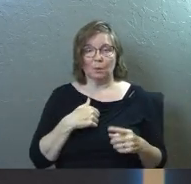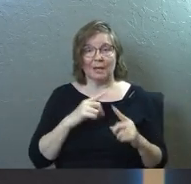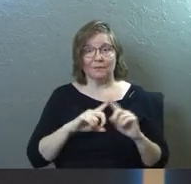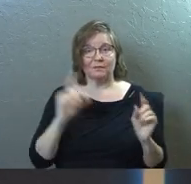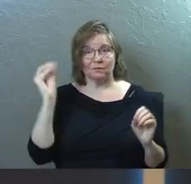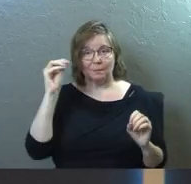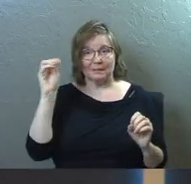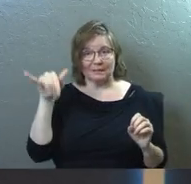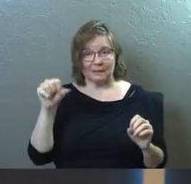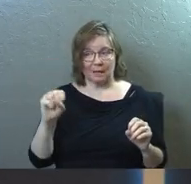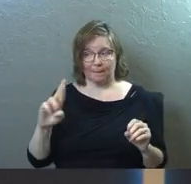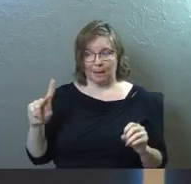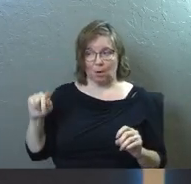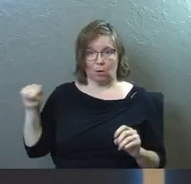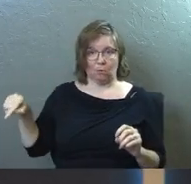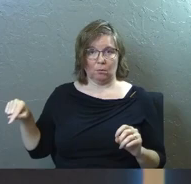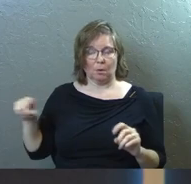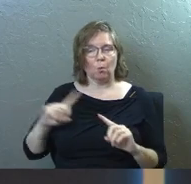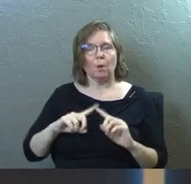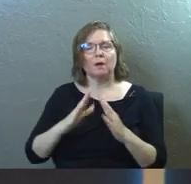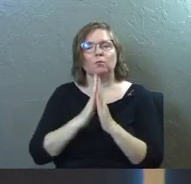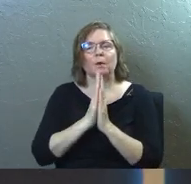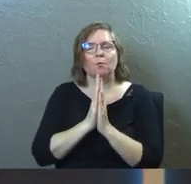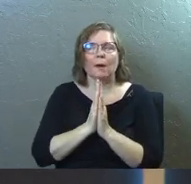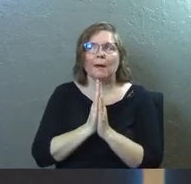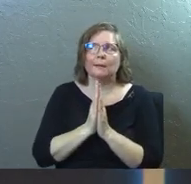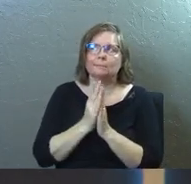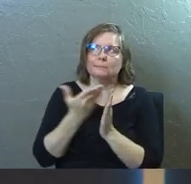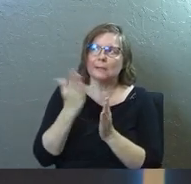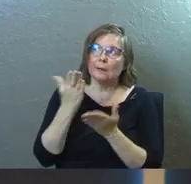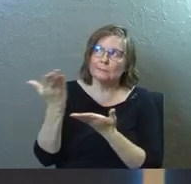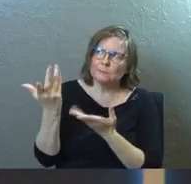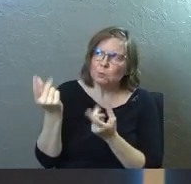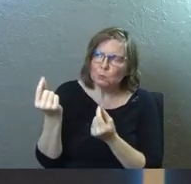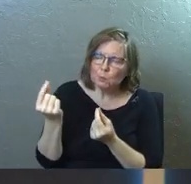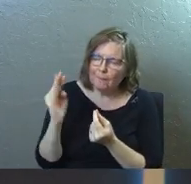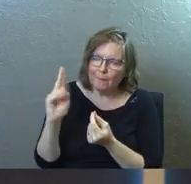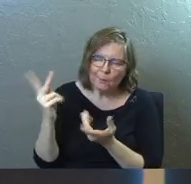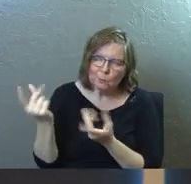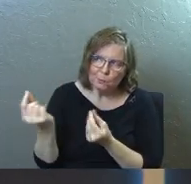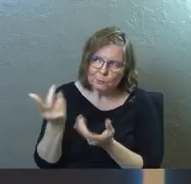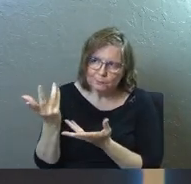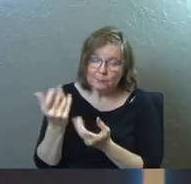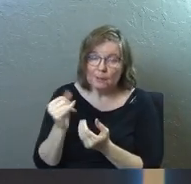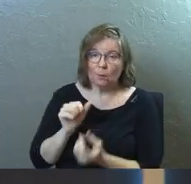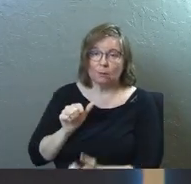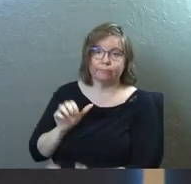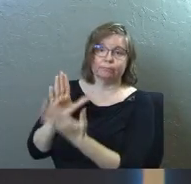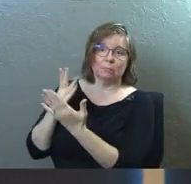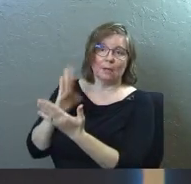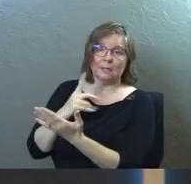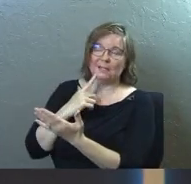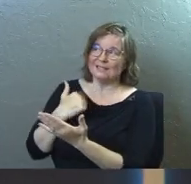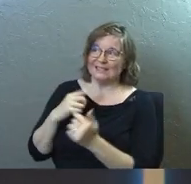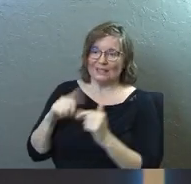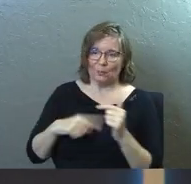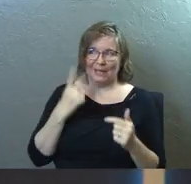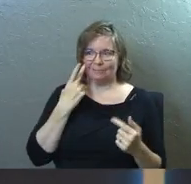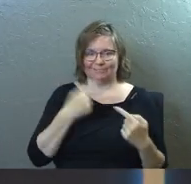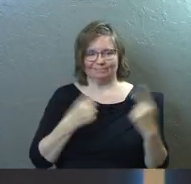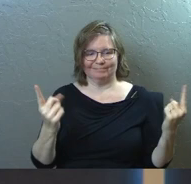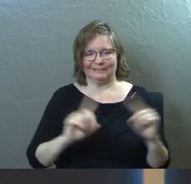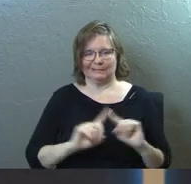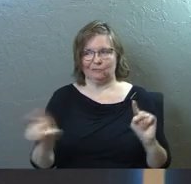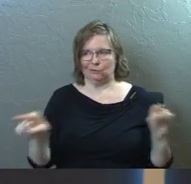We have different opinions on Mark. What if we prayed for the next day? What if we went to God and said, all right, Lord, we can't see eye to